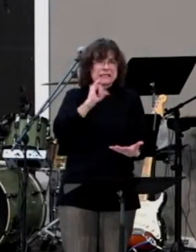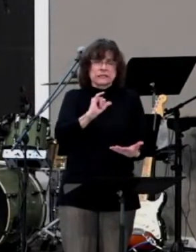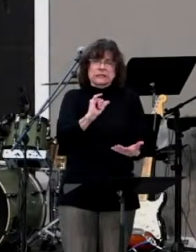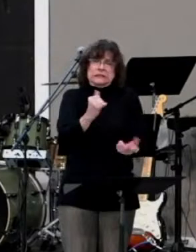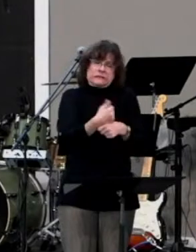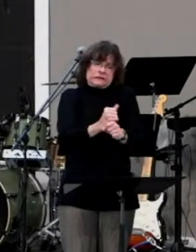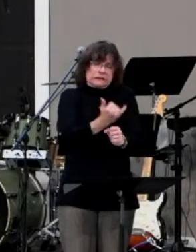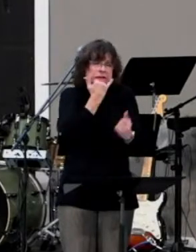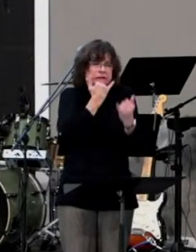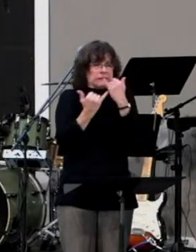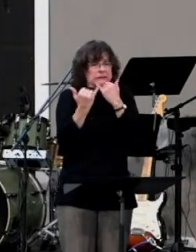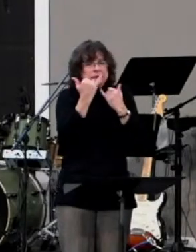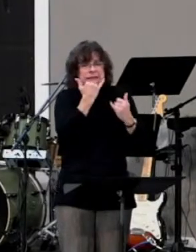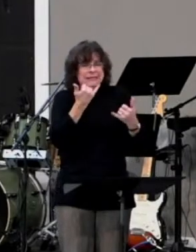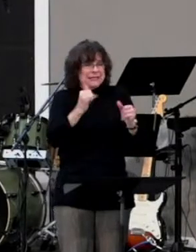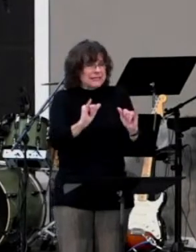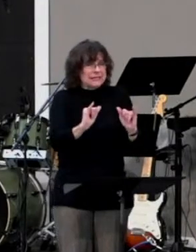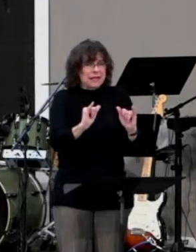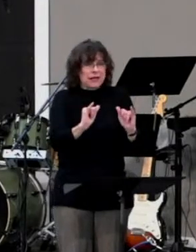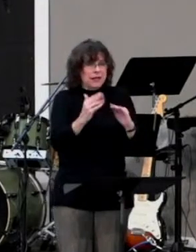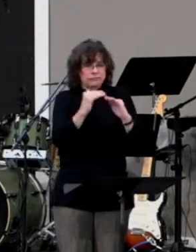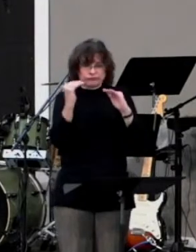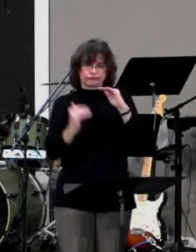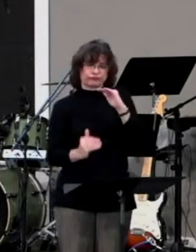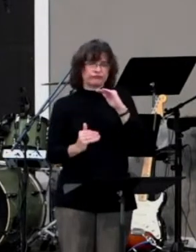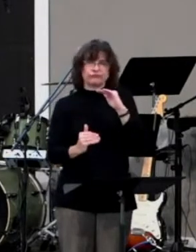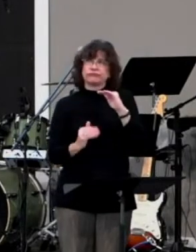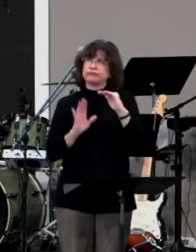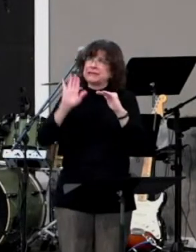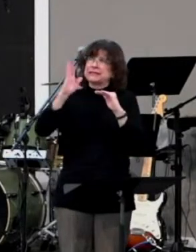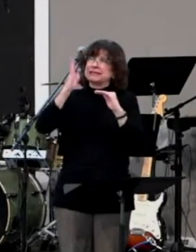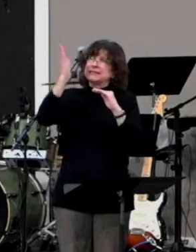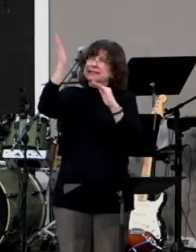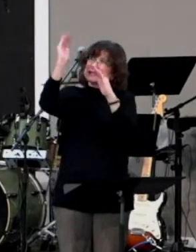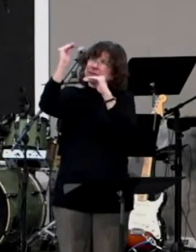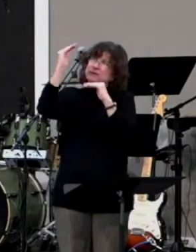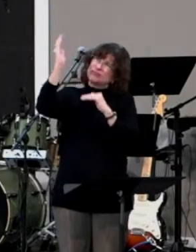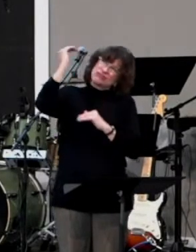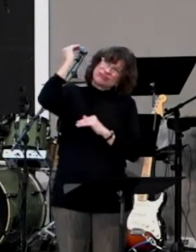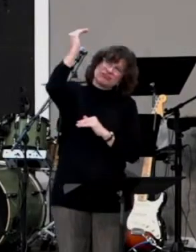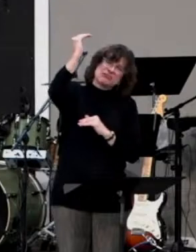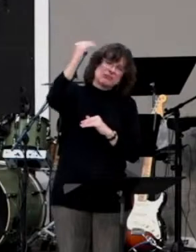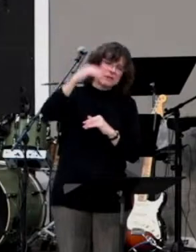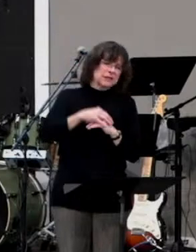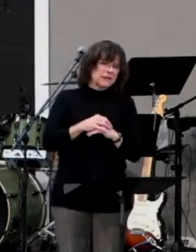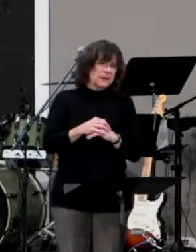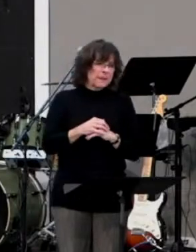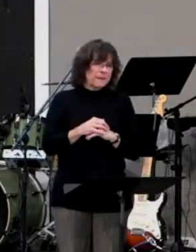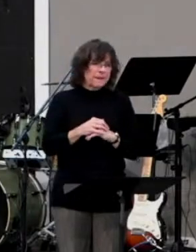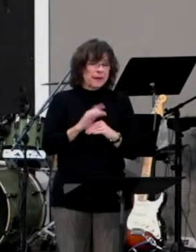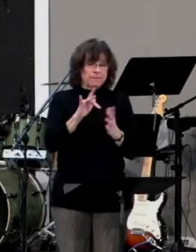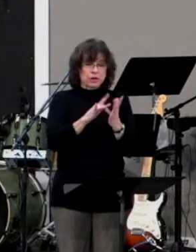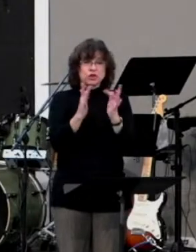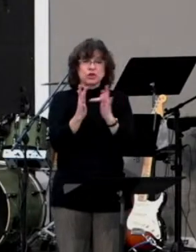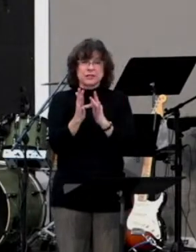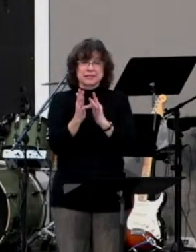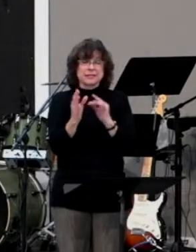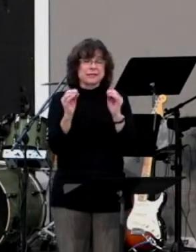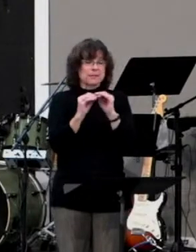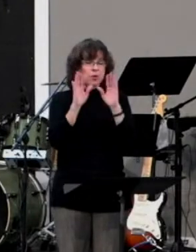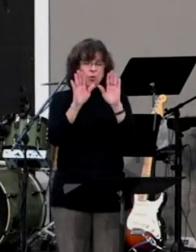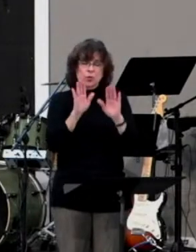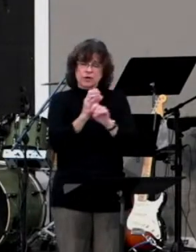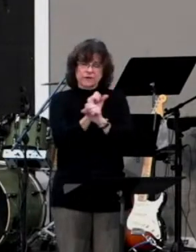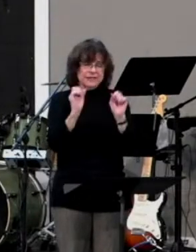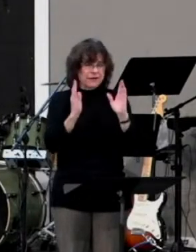I still fell short of God's standards. And Jesus is a more wonderful Savior than I ever dared